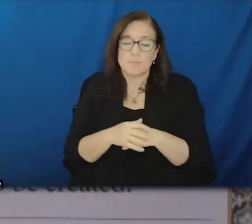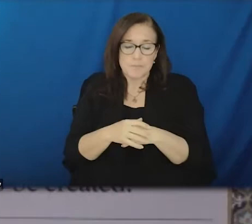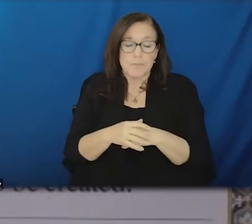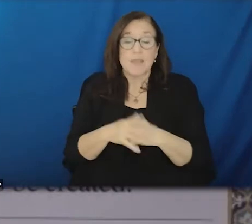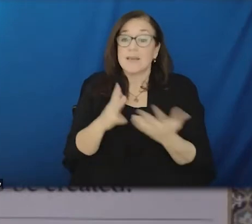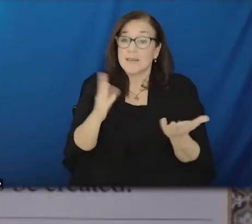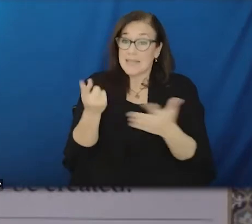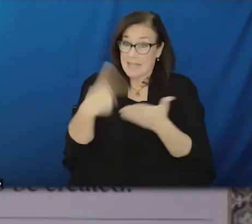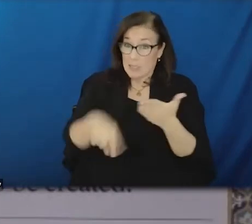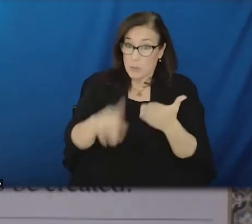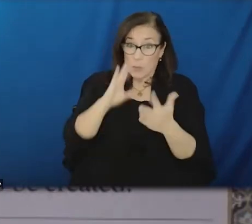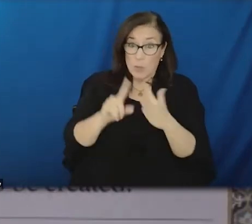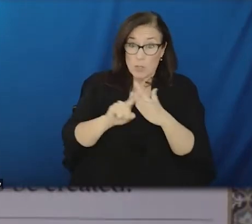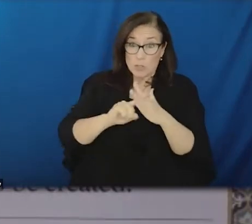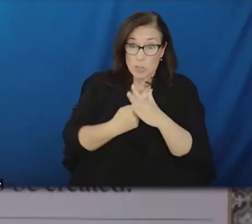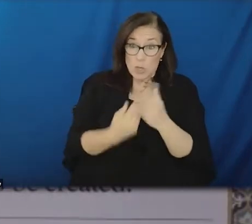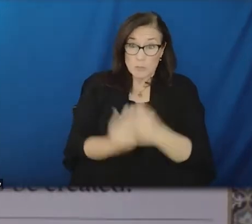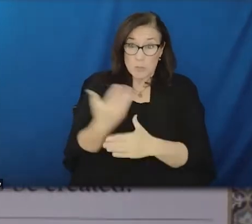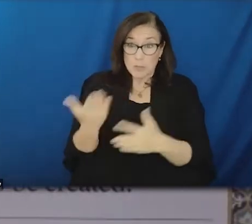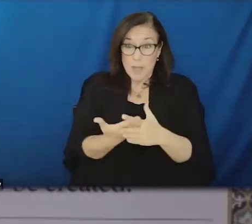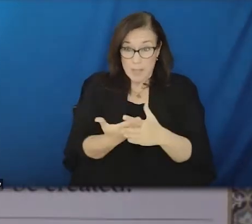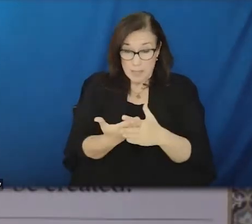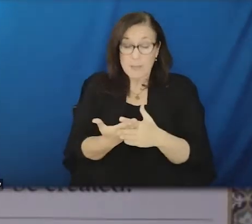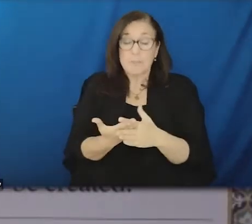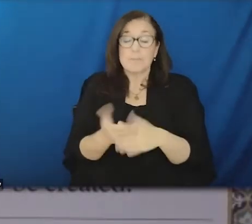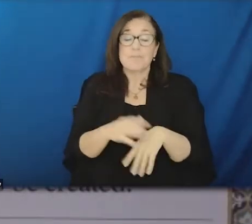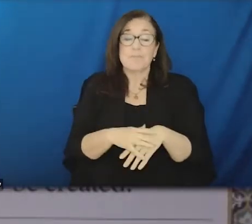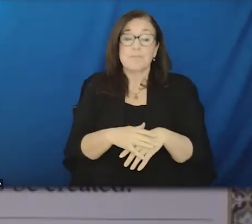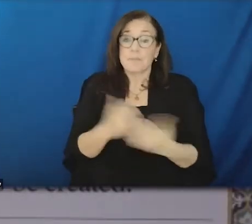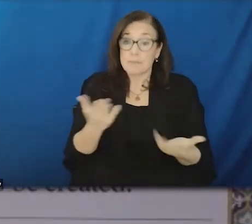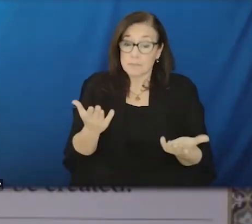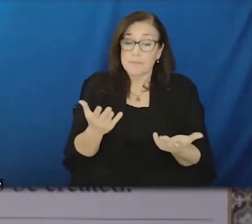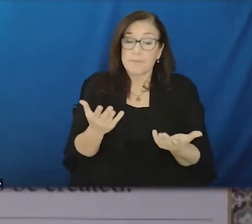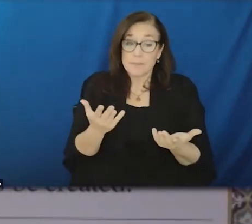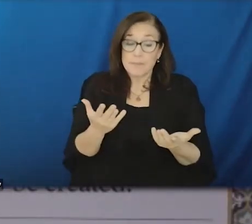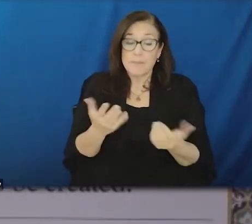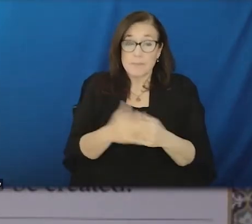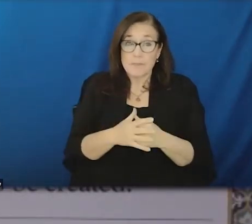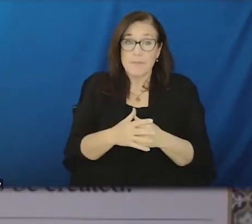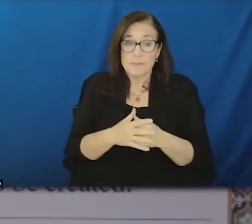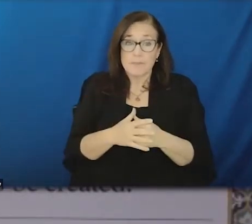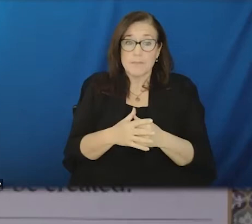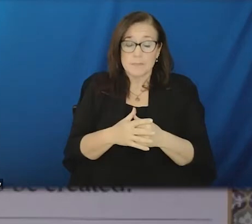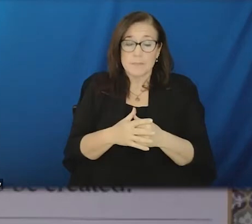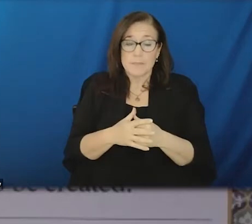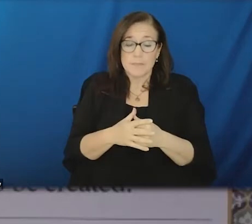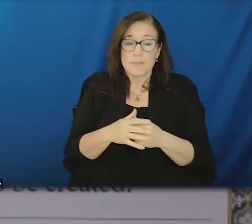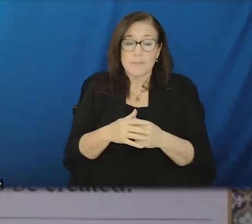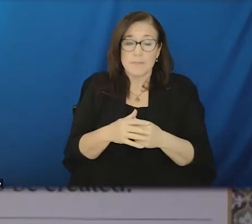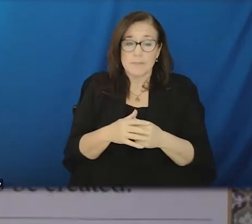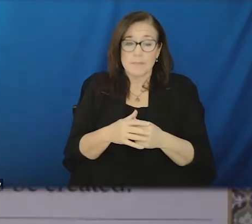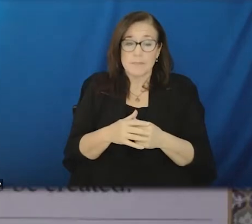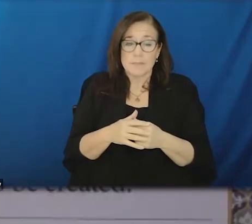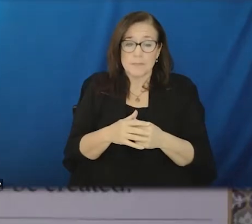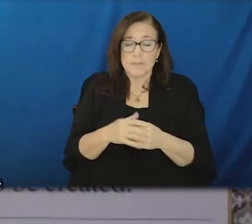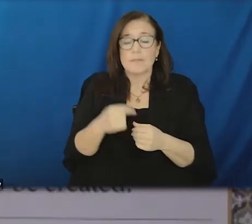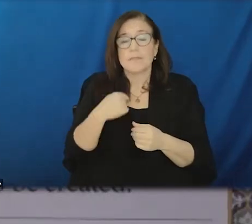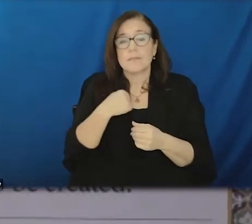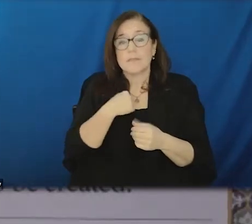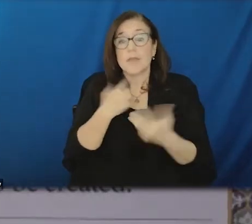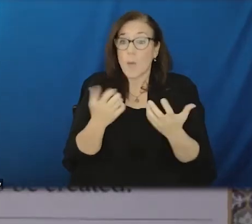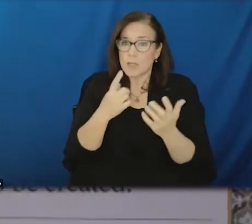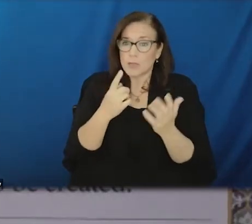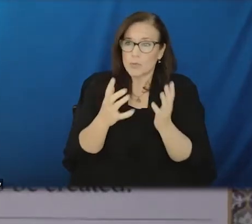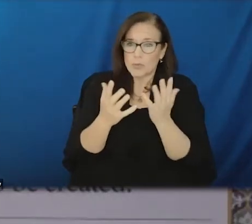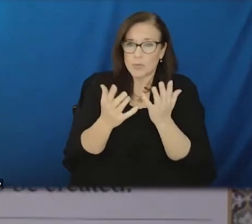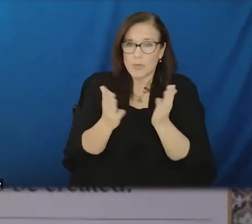know. And while we're going into spring break the following week, I would just like to ask all of us in our community, starting with myself